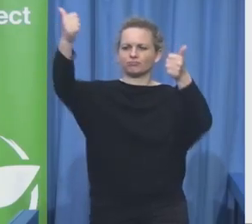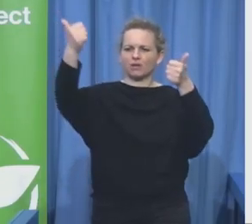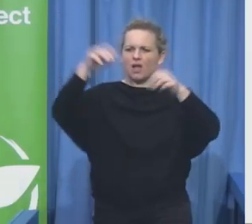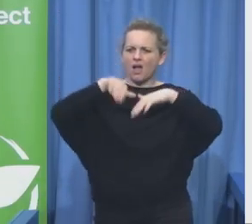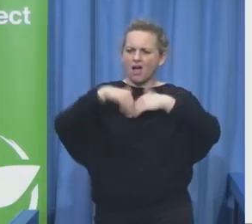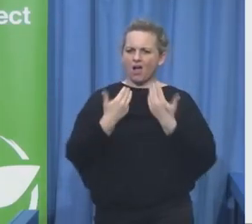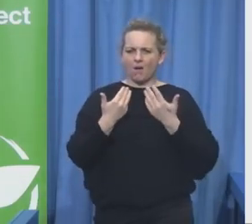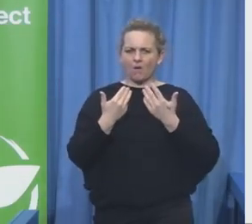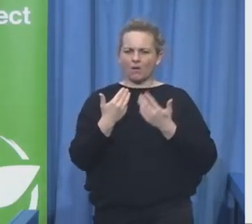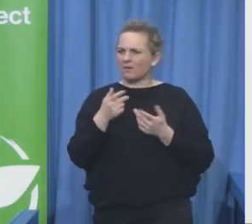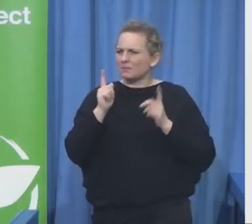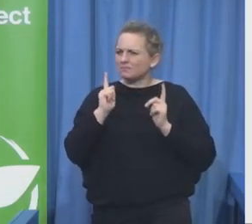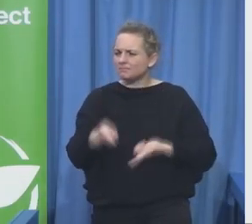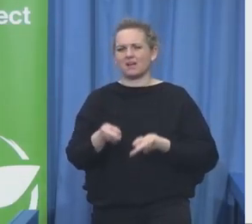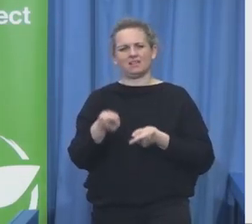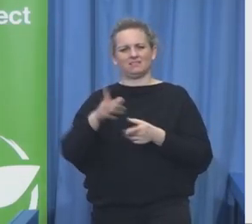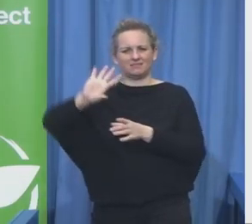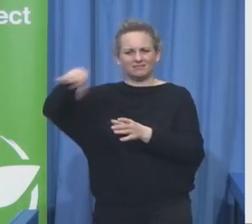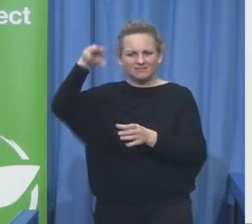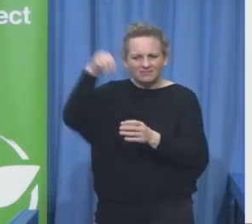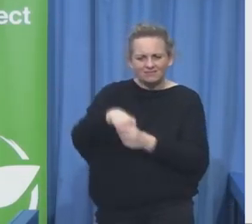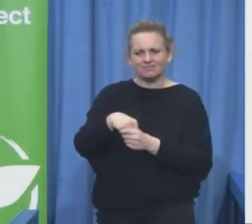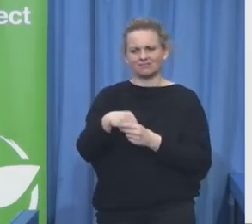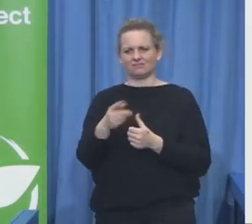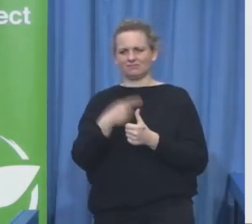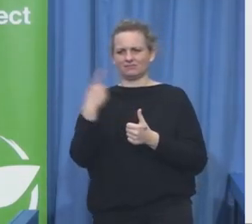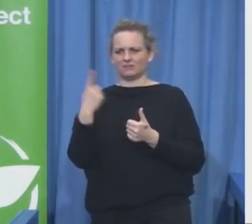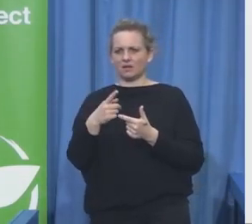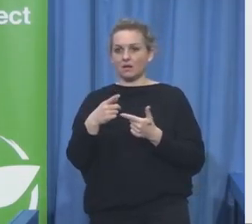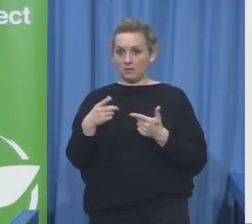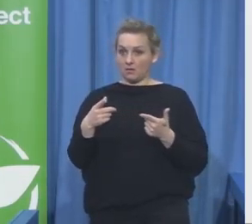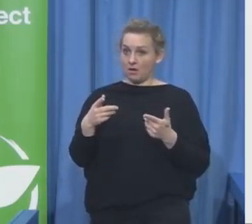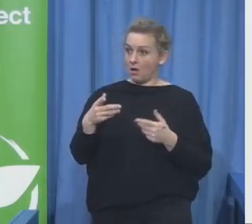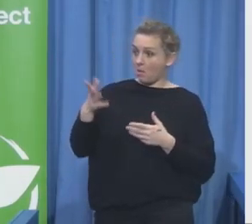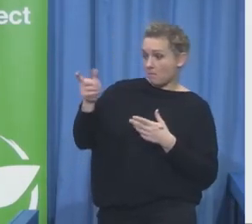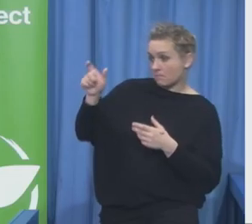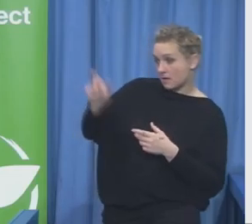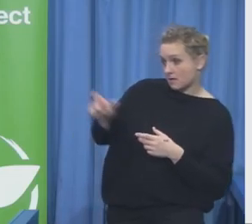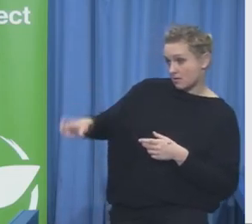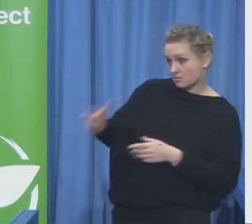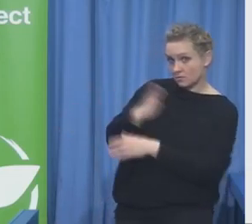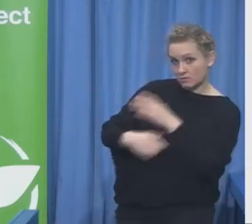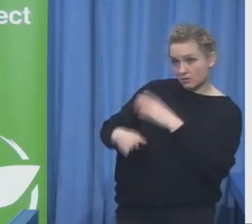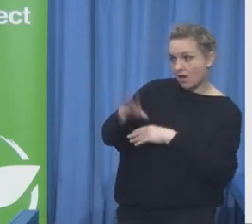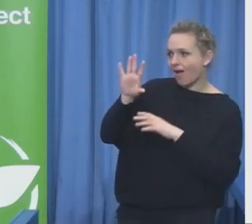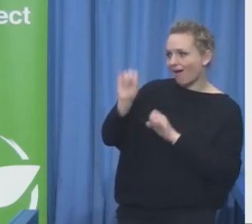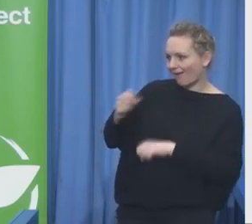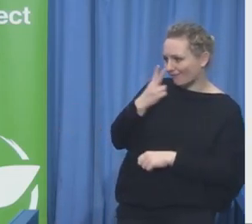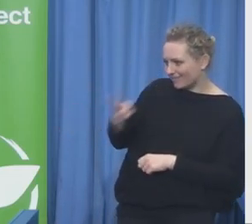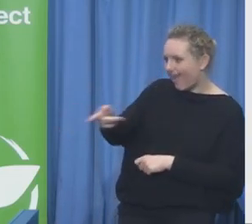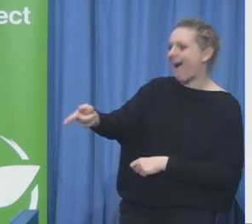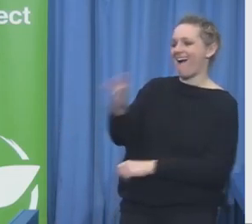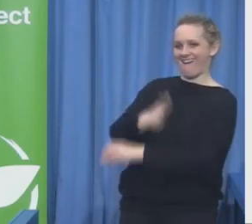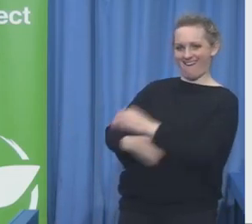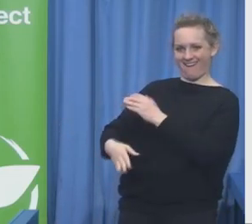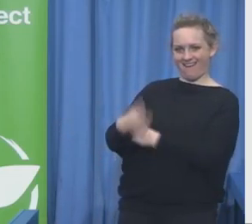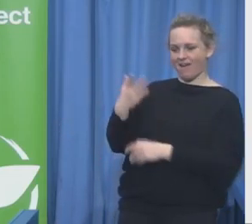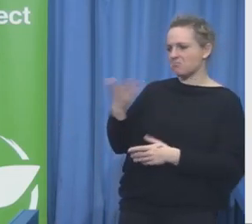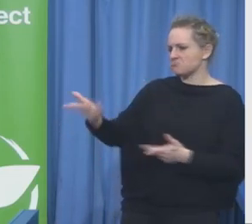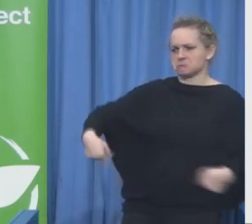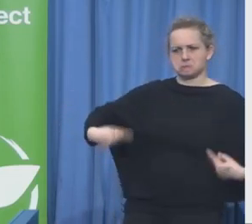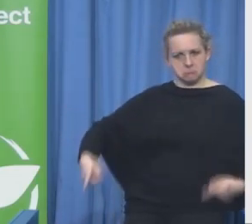disability in a wheelchair, but what about people with learning disabilities? We don't see that, but they may need some types